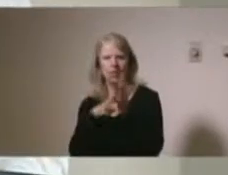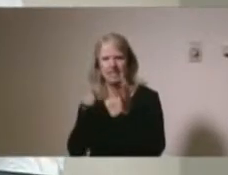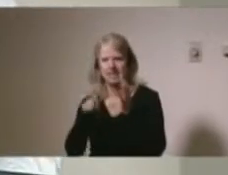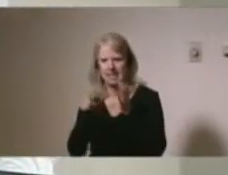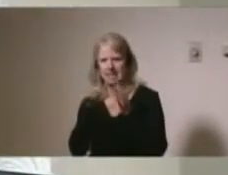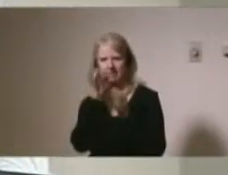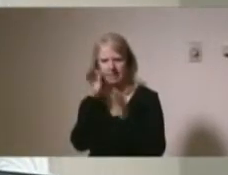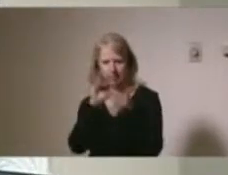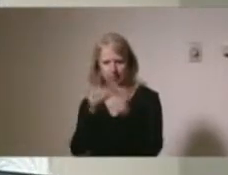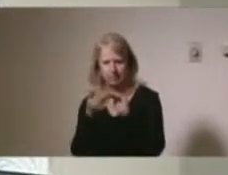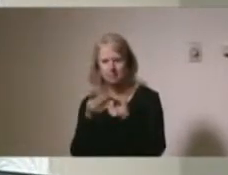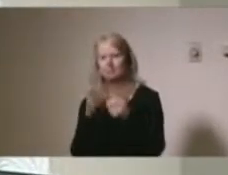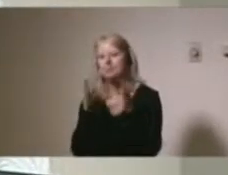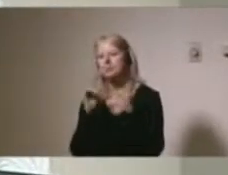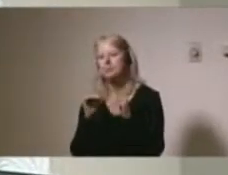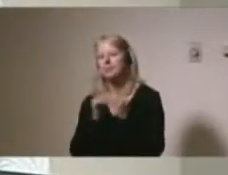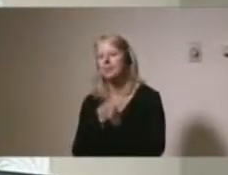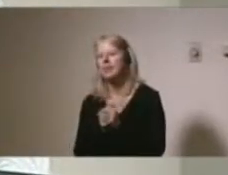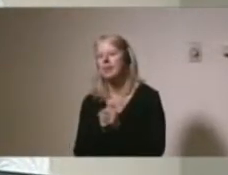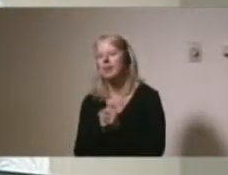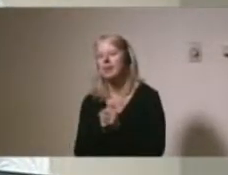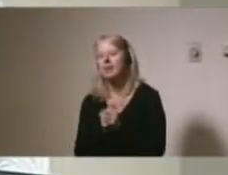let's talk a little bit about